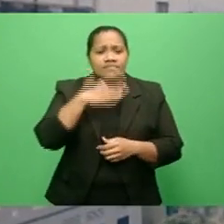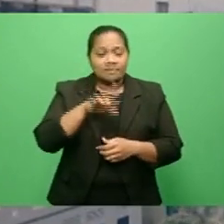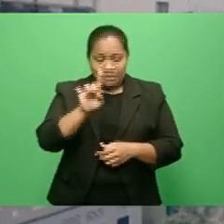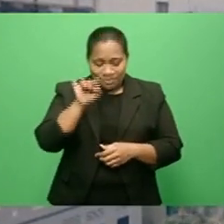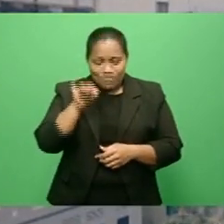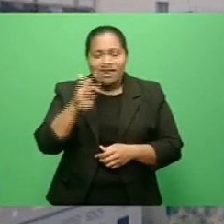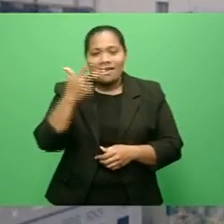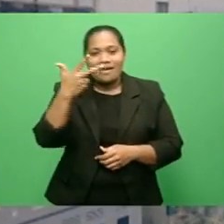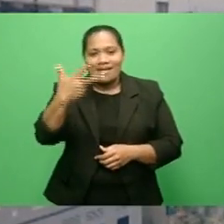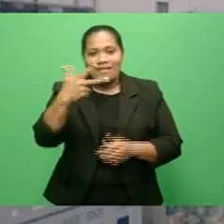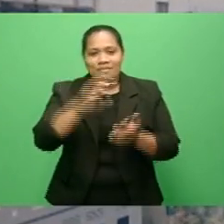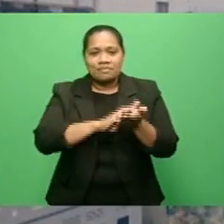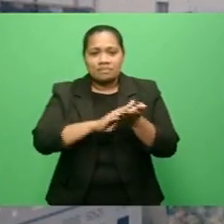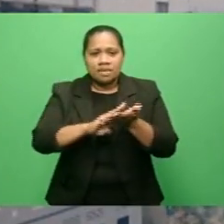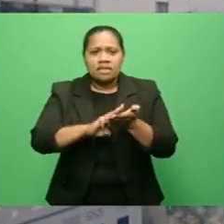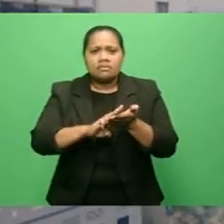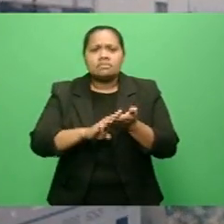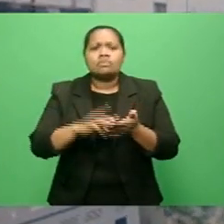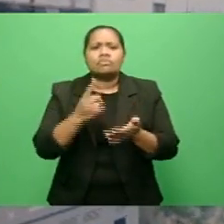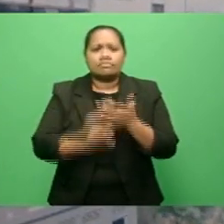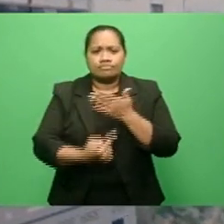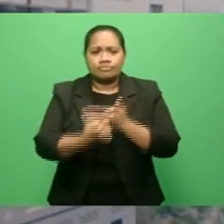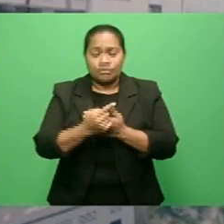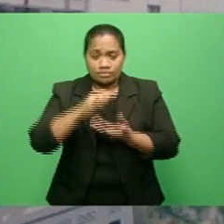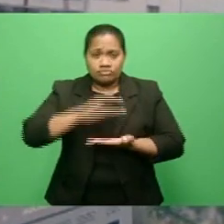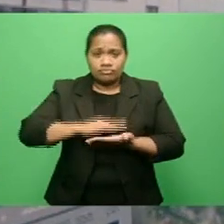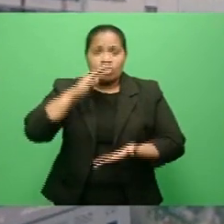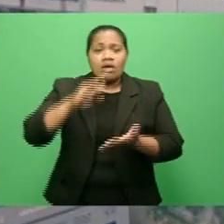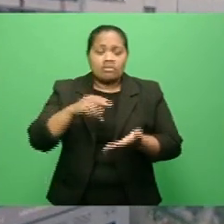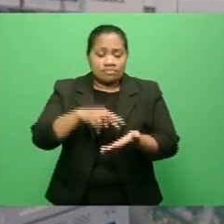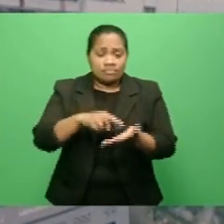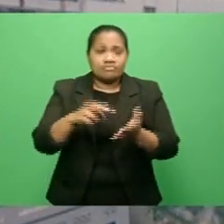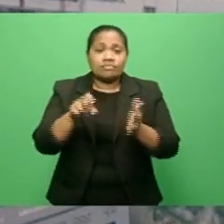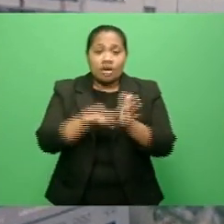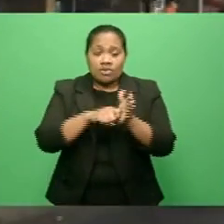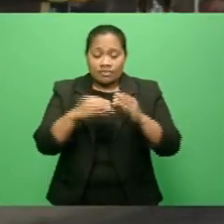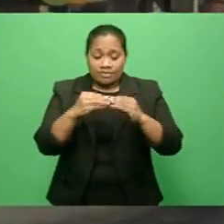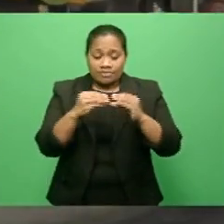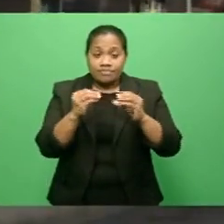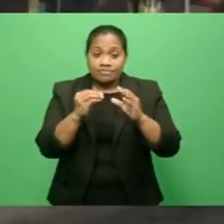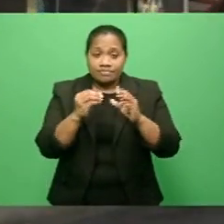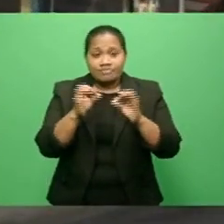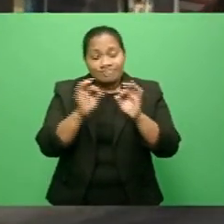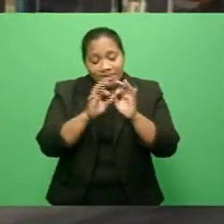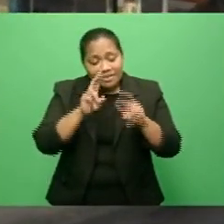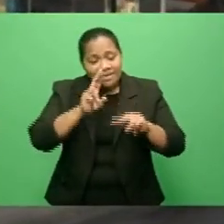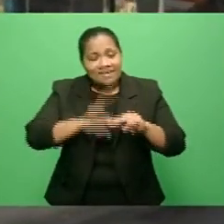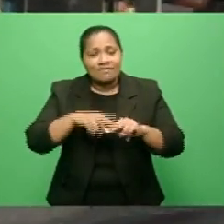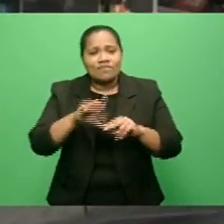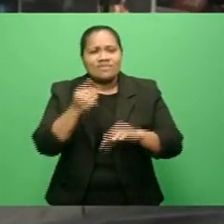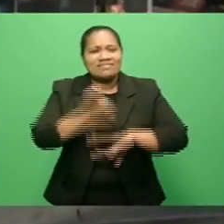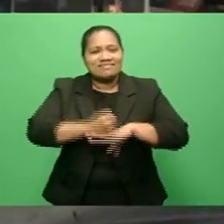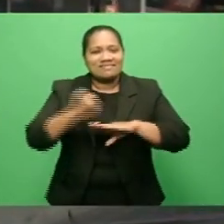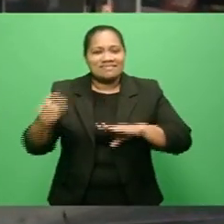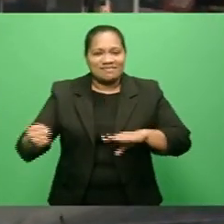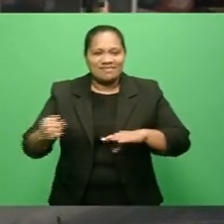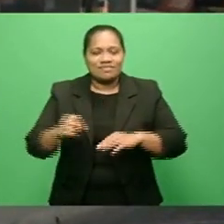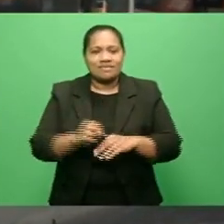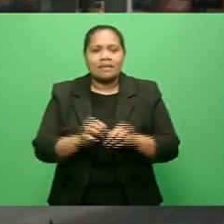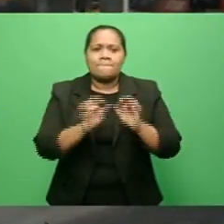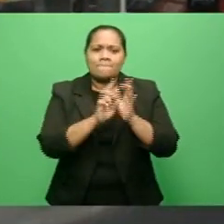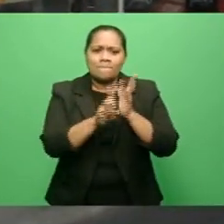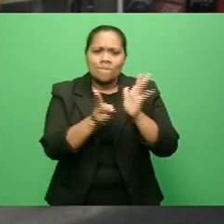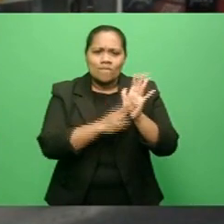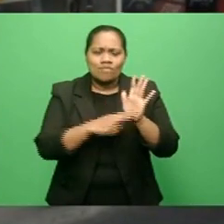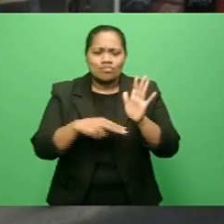751.8 million, largely driven by increased RBF's holdings of government bonds. Interest rates remain generally low over